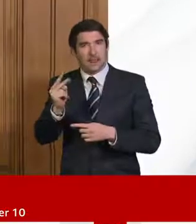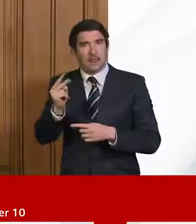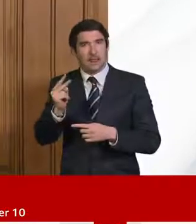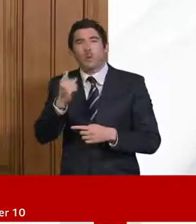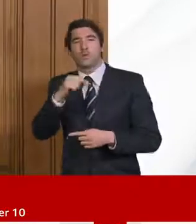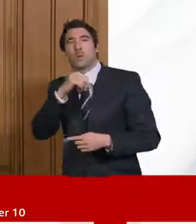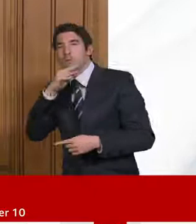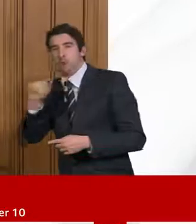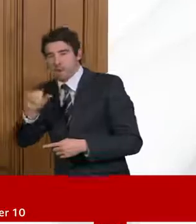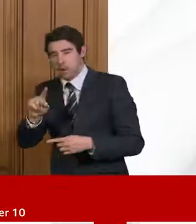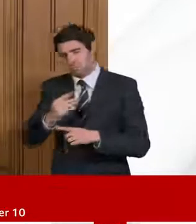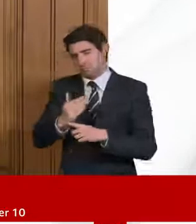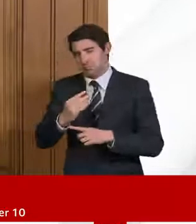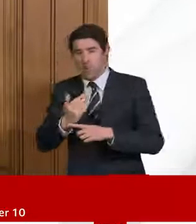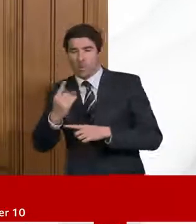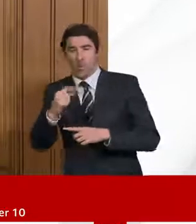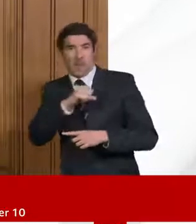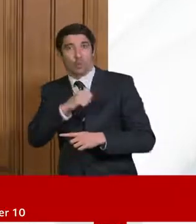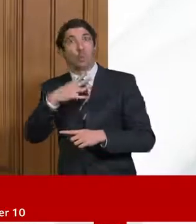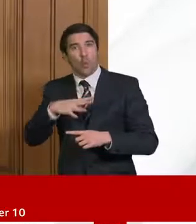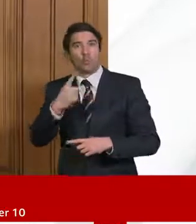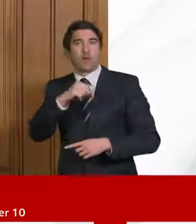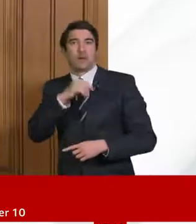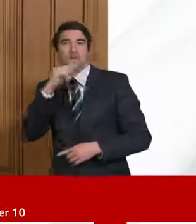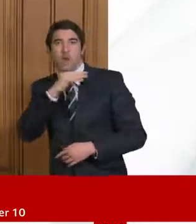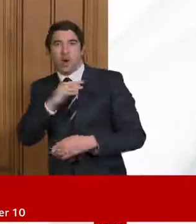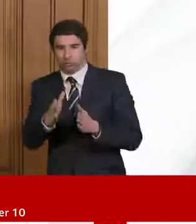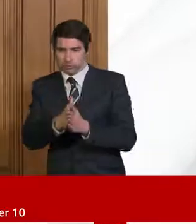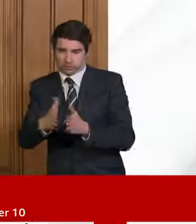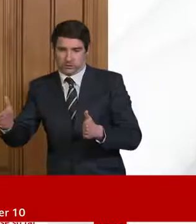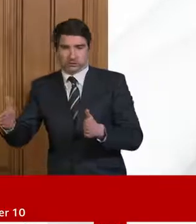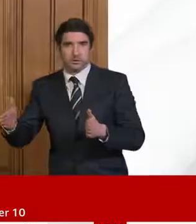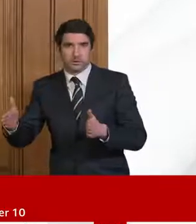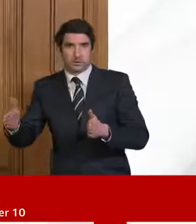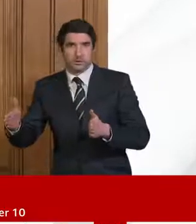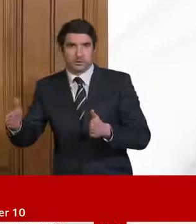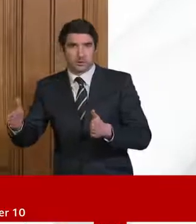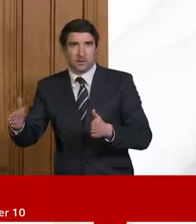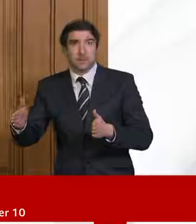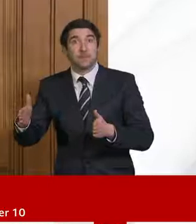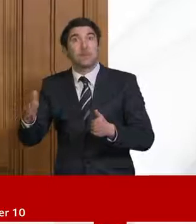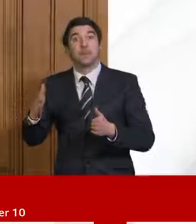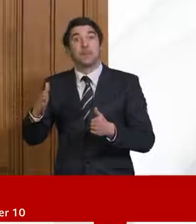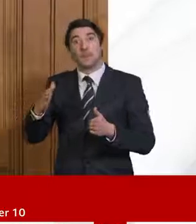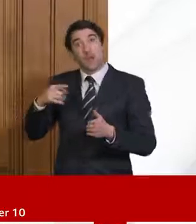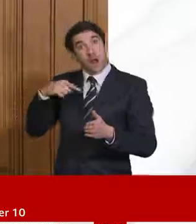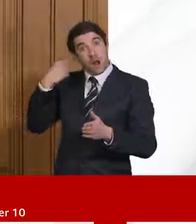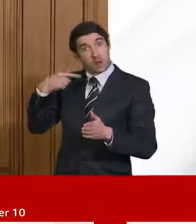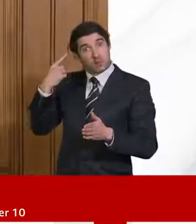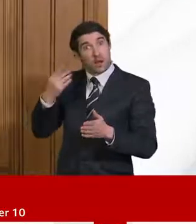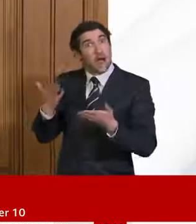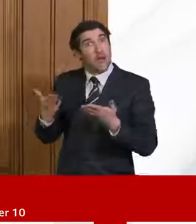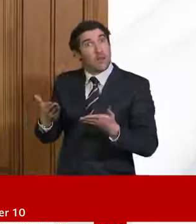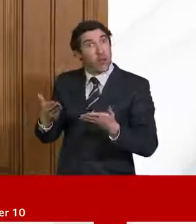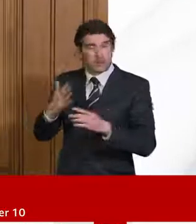reached that surge capacity within the hospitals of 1,400. And the number of people on critical care in London is still